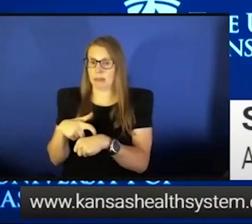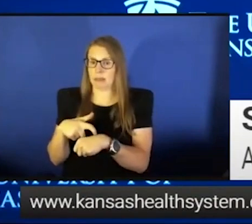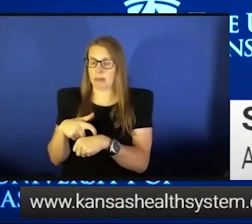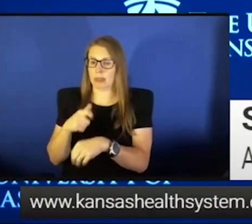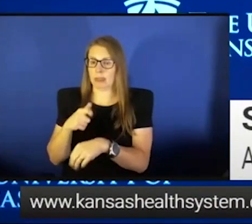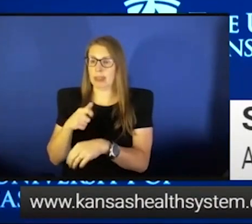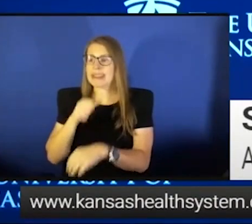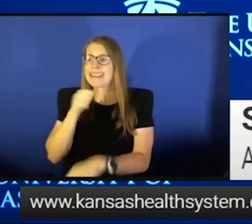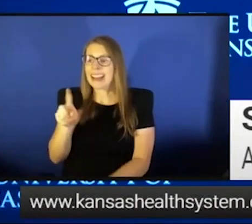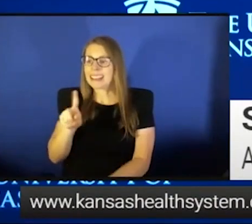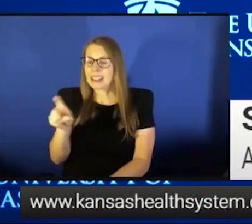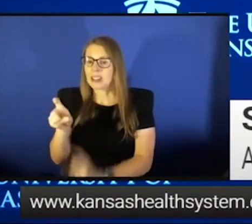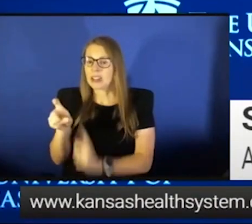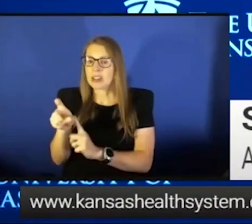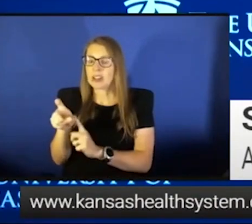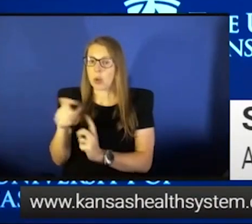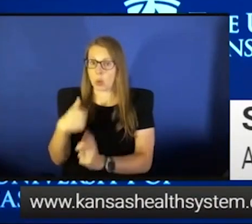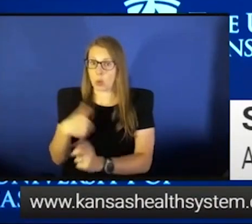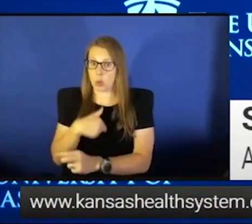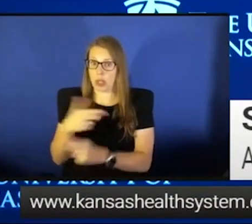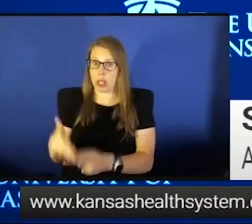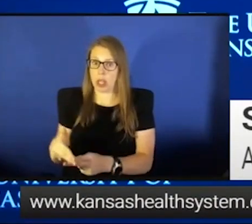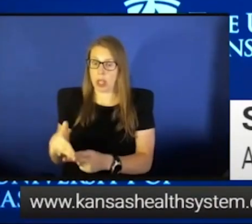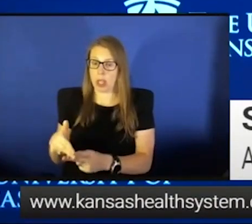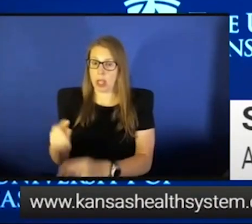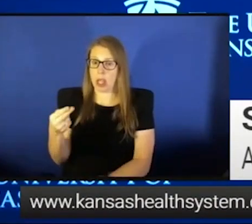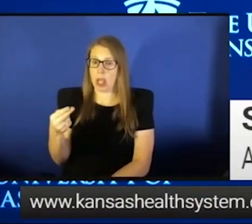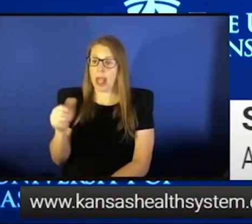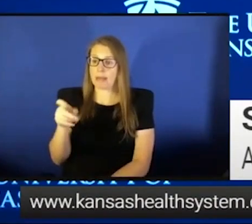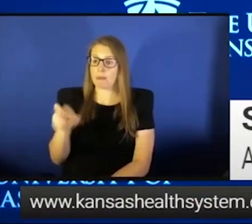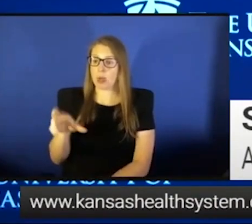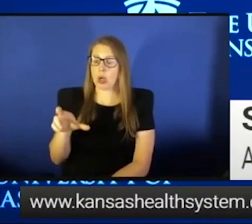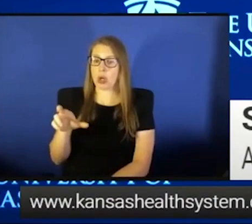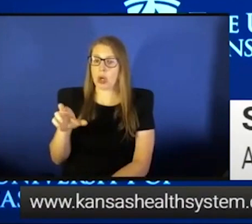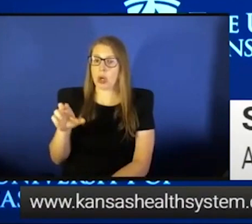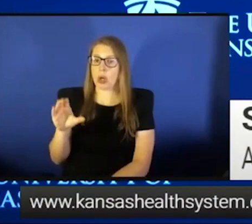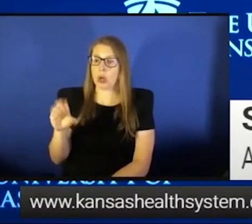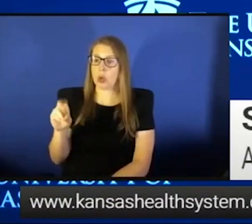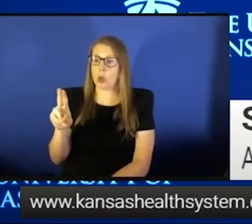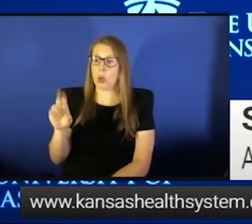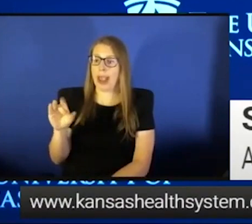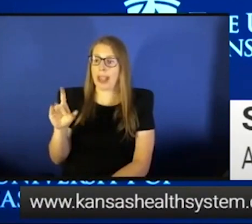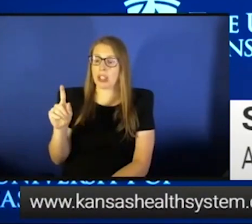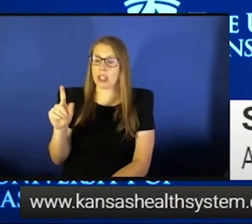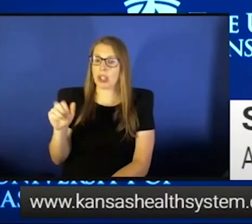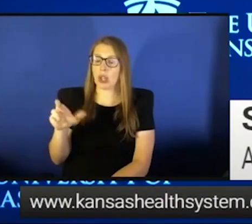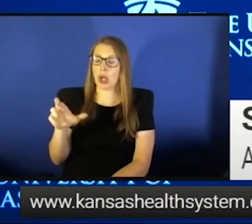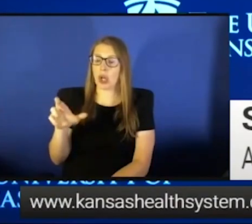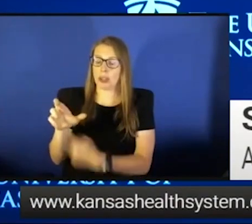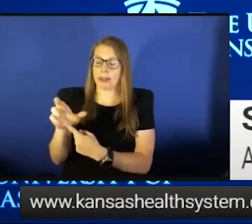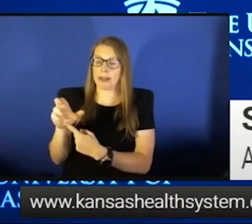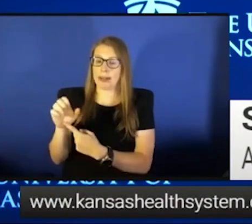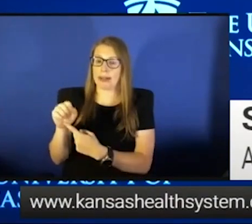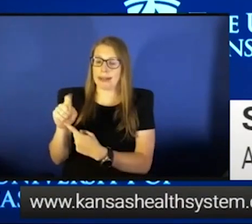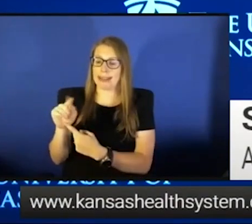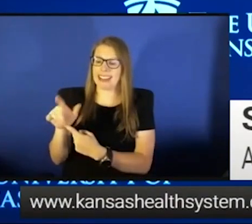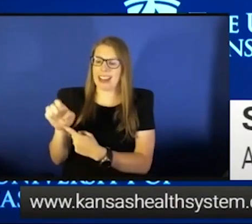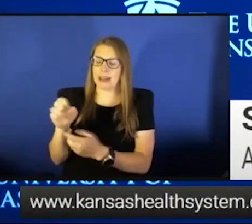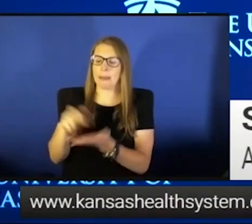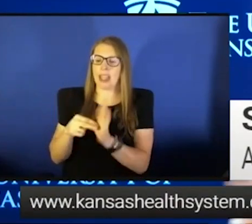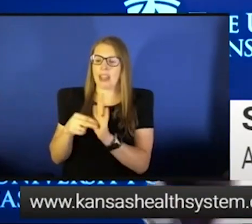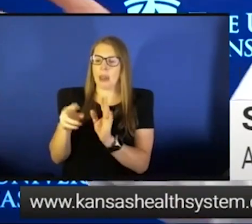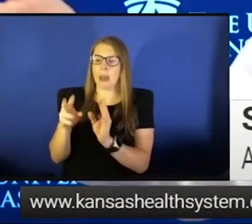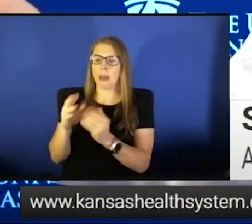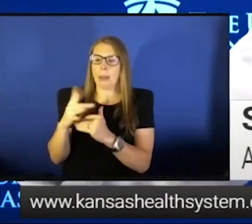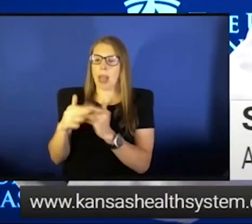undiagnosed what we call hypercoagulable state. That is a state that makes your blood a little stickier, a little more likely, and then little things like a birth